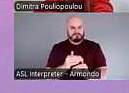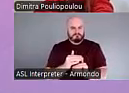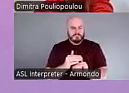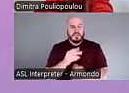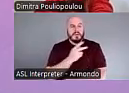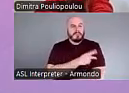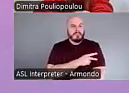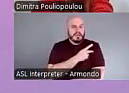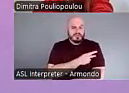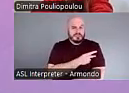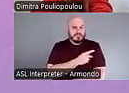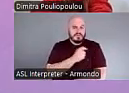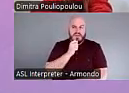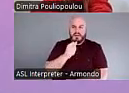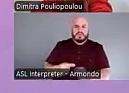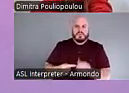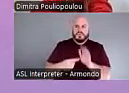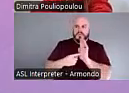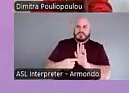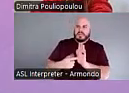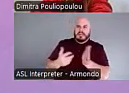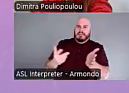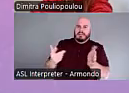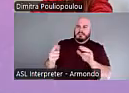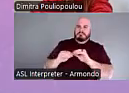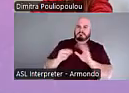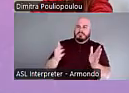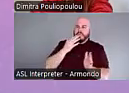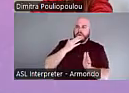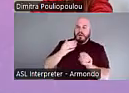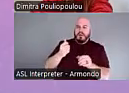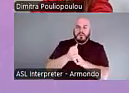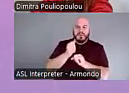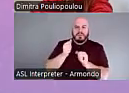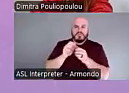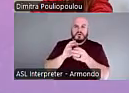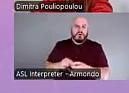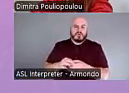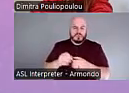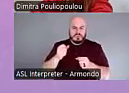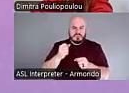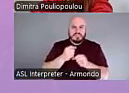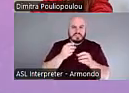been underrepresented in decision-making.